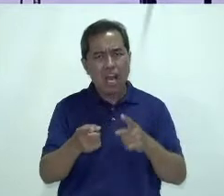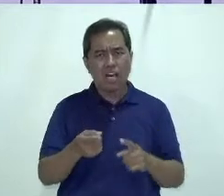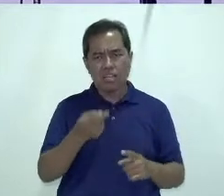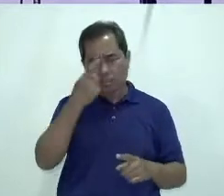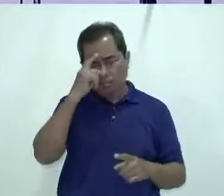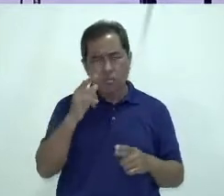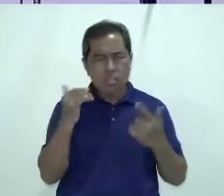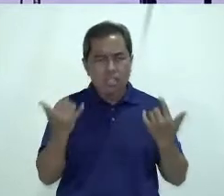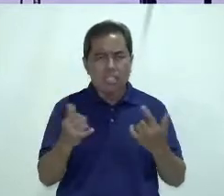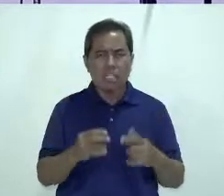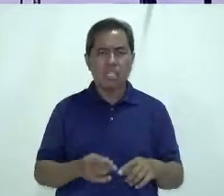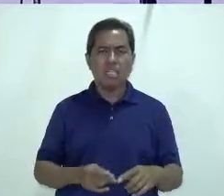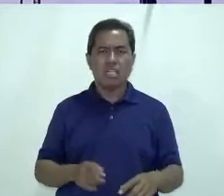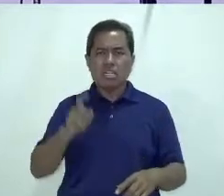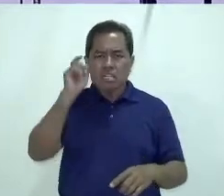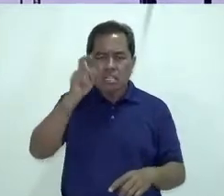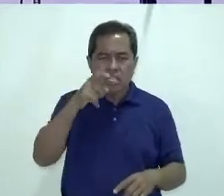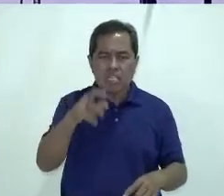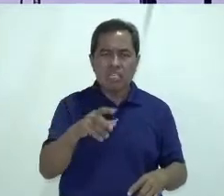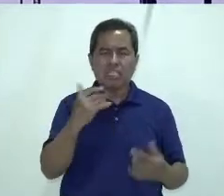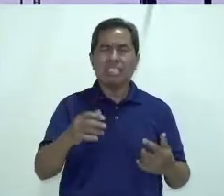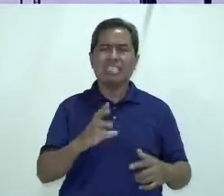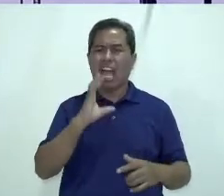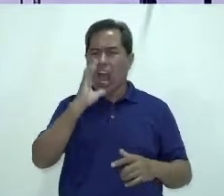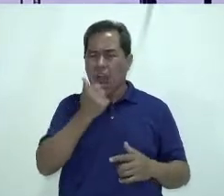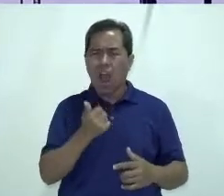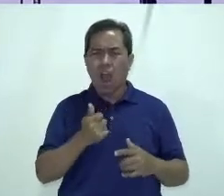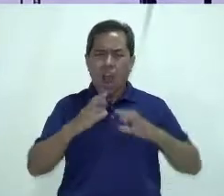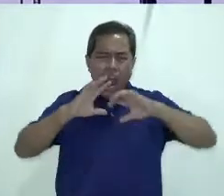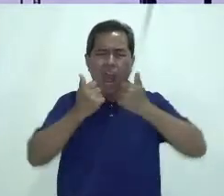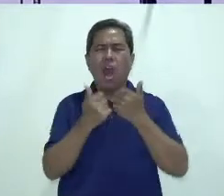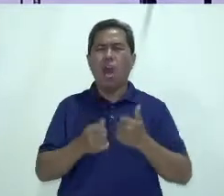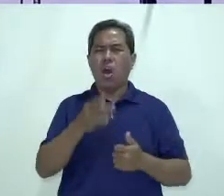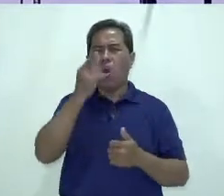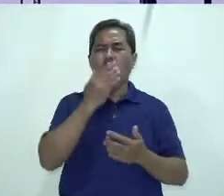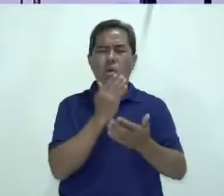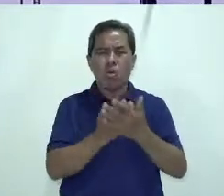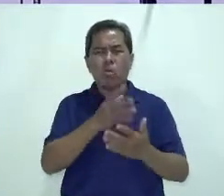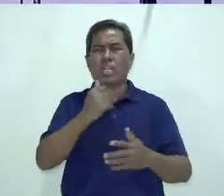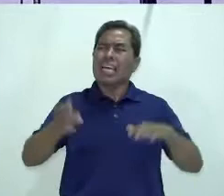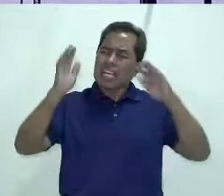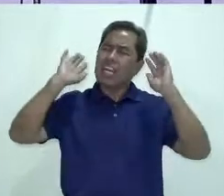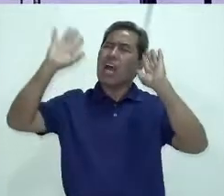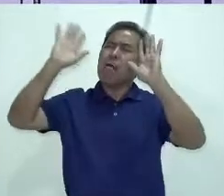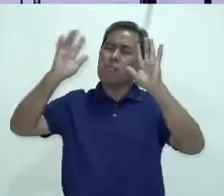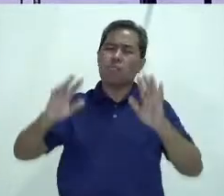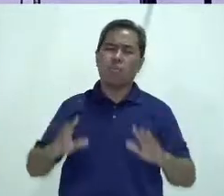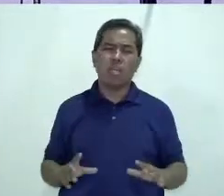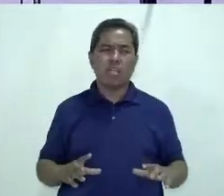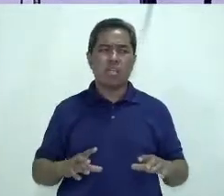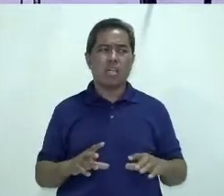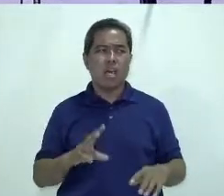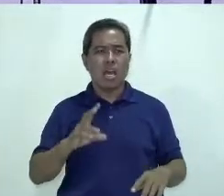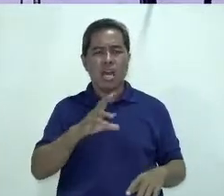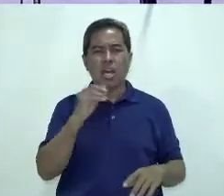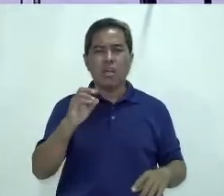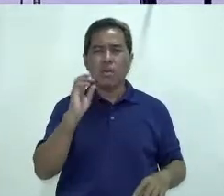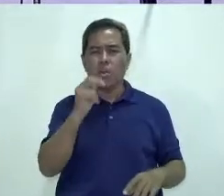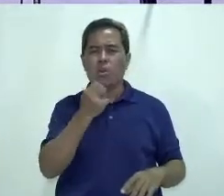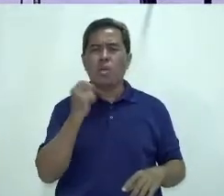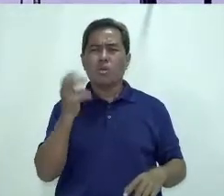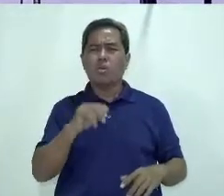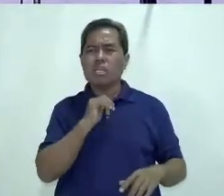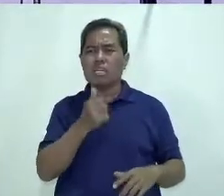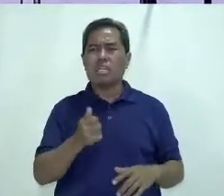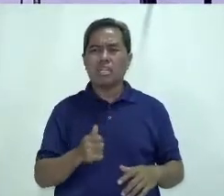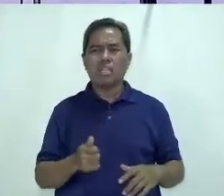This is how good and how amazing this God is. But if we have not taken time to pause, pray,